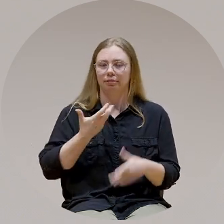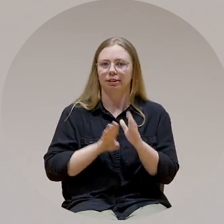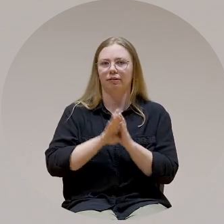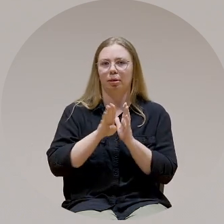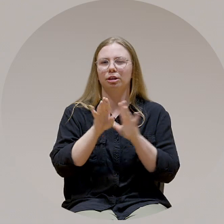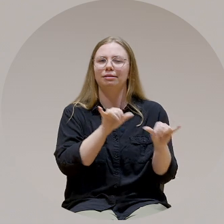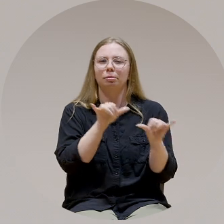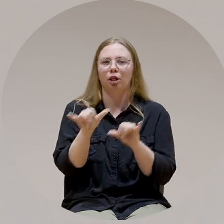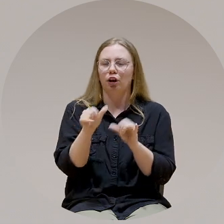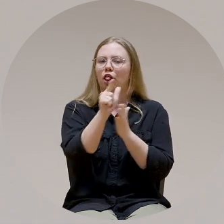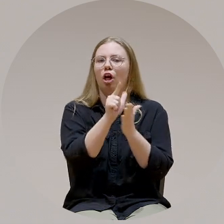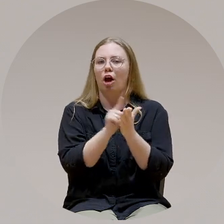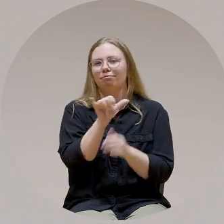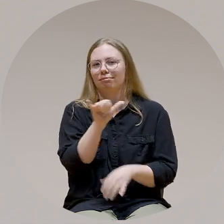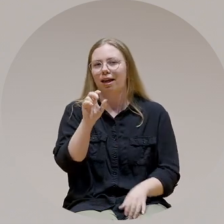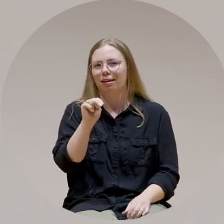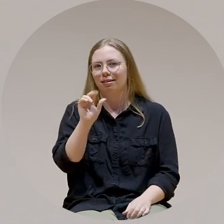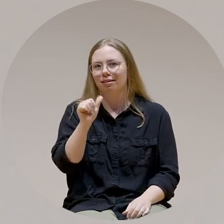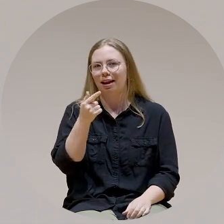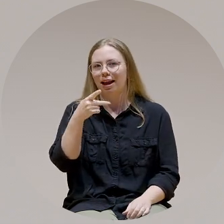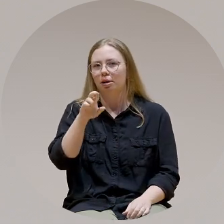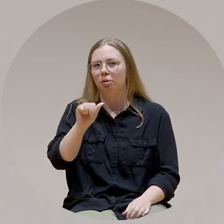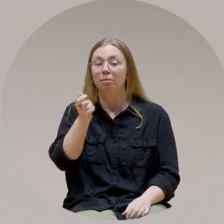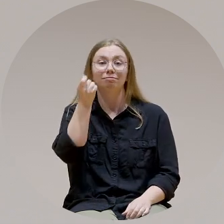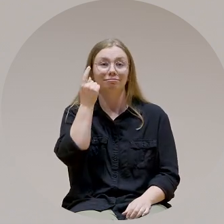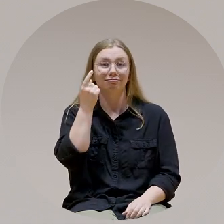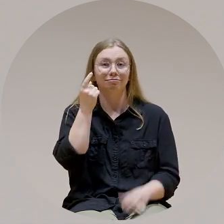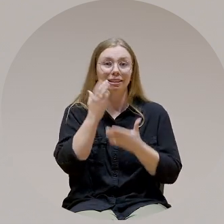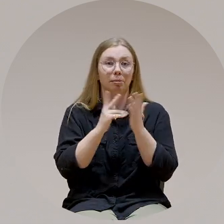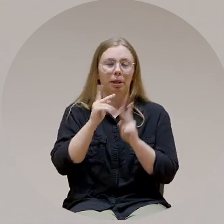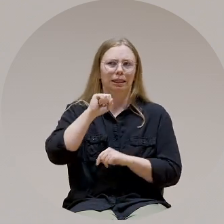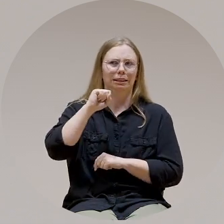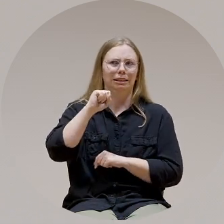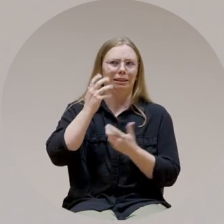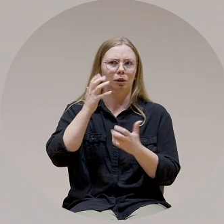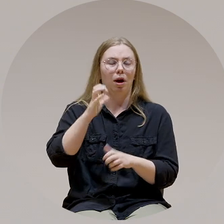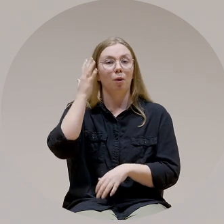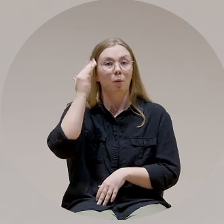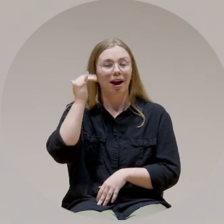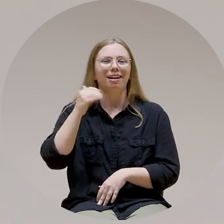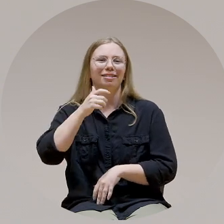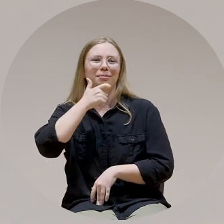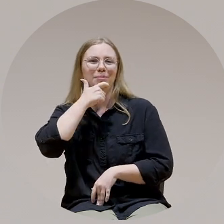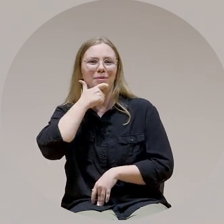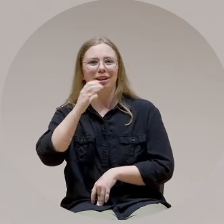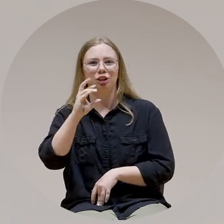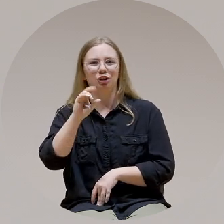similar legislation to NAGPRA, but they're coming up against some resistance because they're also still under the British